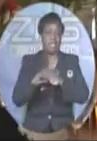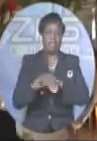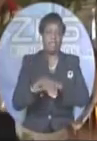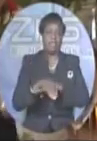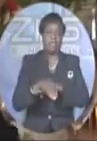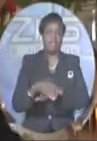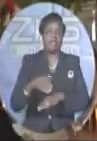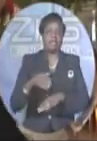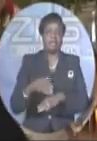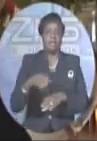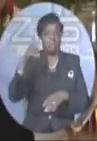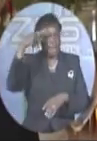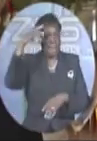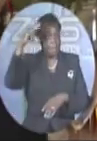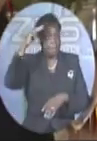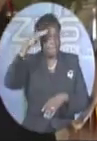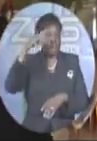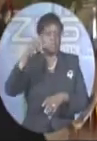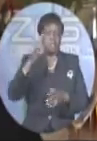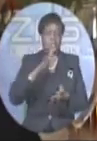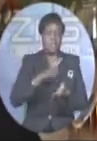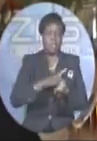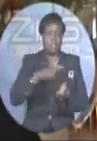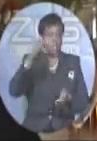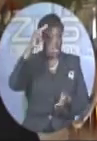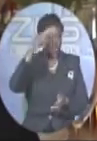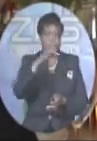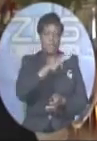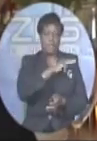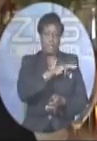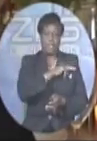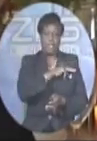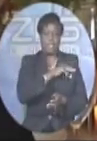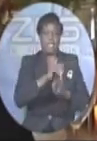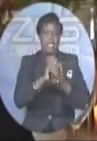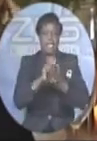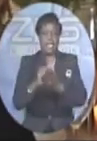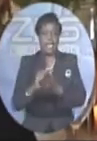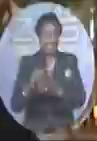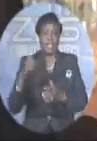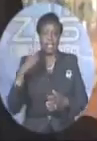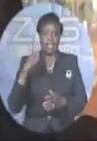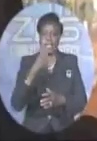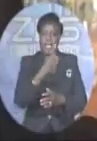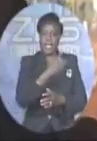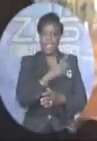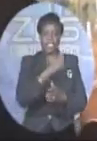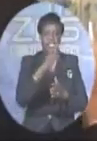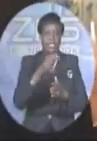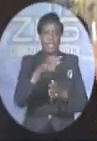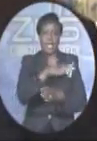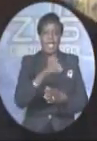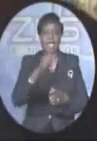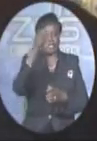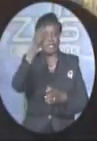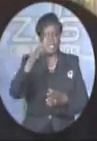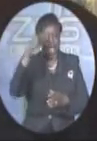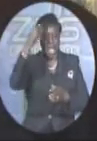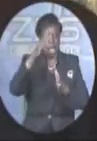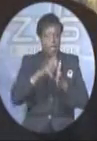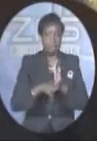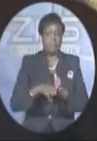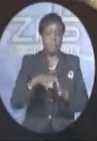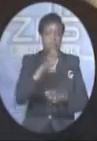ceremony. Prime Minister the Honorable Dr. Hubert Minnis led a delegation of cabinet ministers and senior government officials who attended the